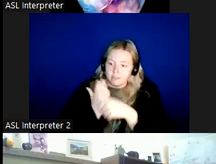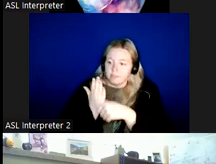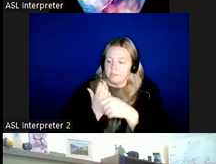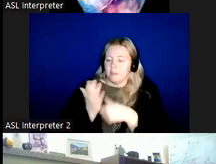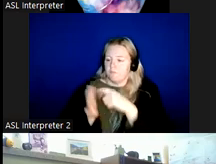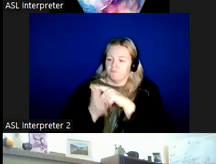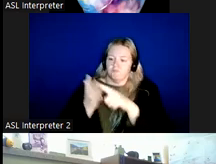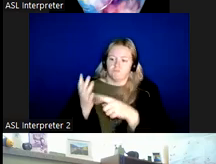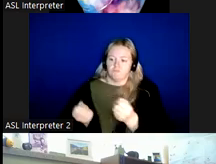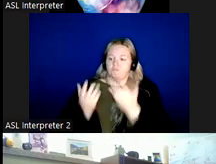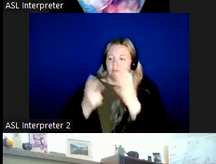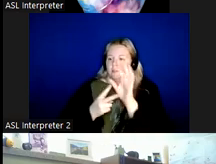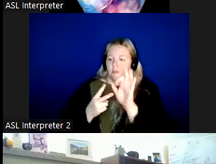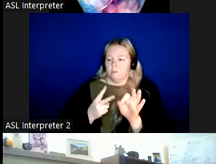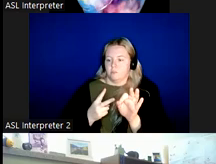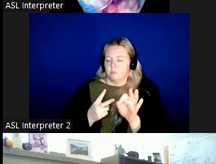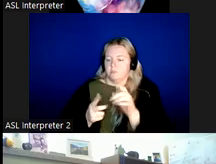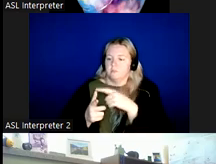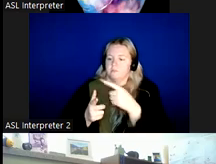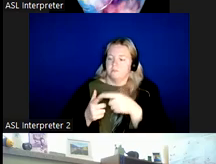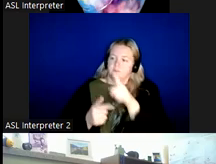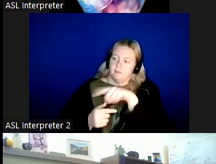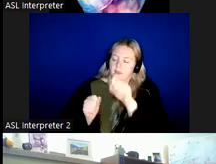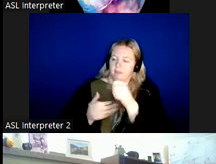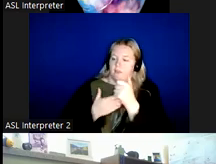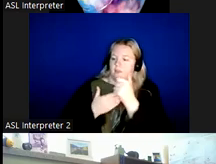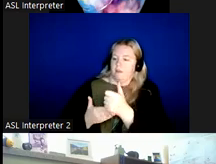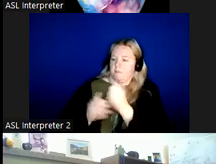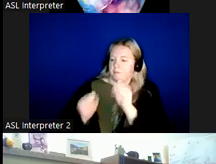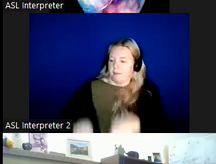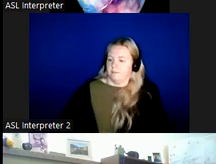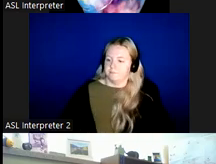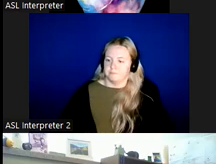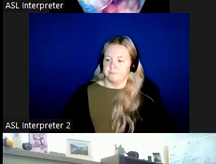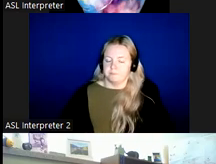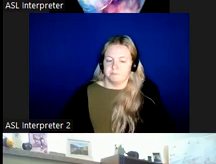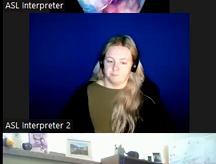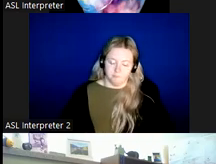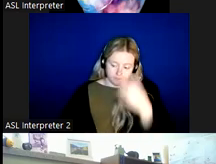well. And then they'll totally be able to help you with that as well.